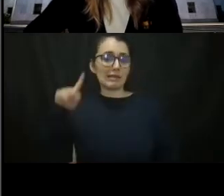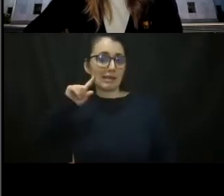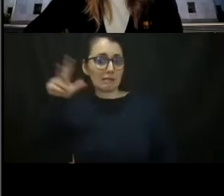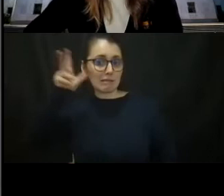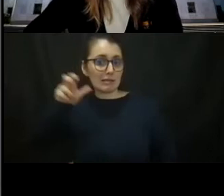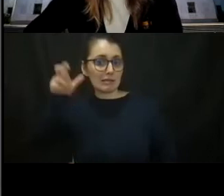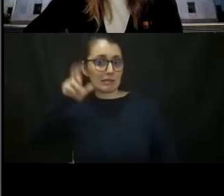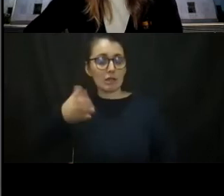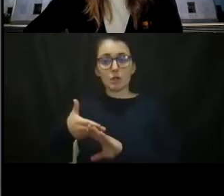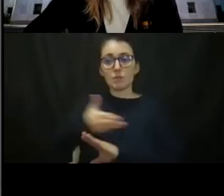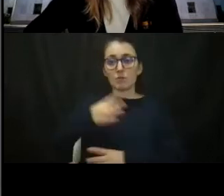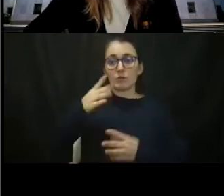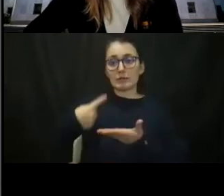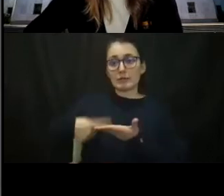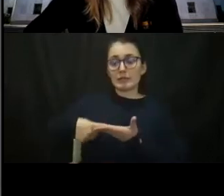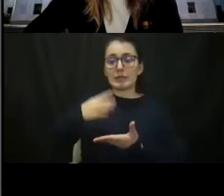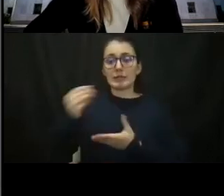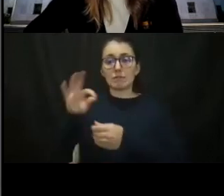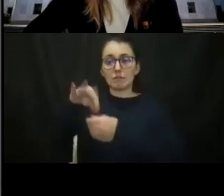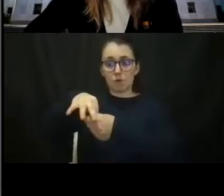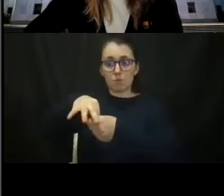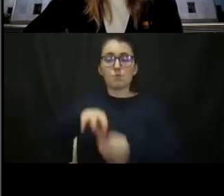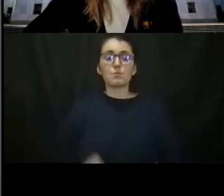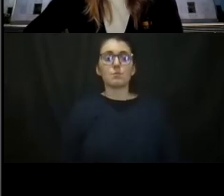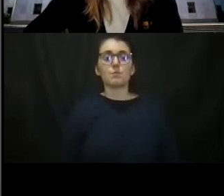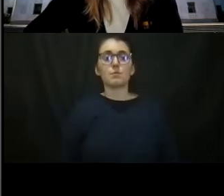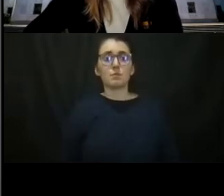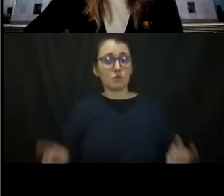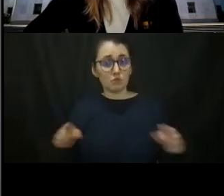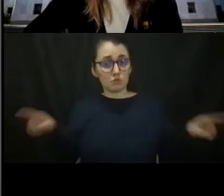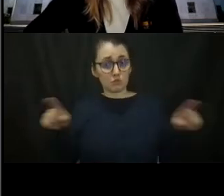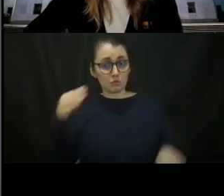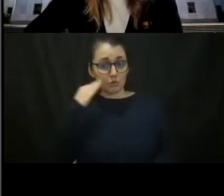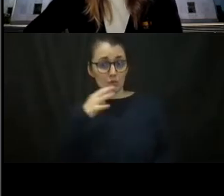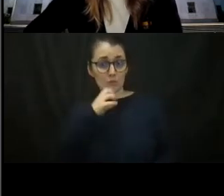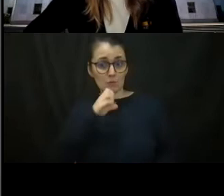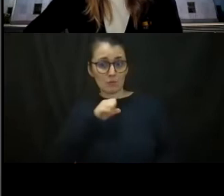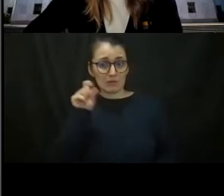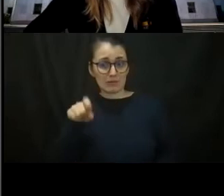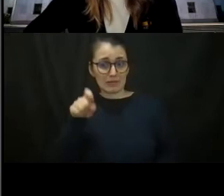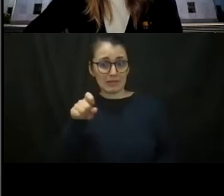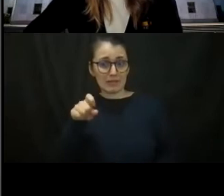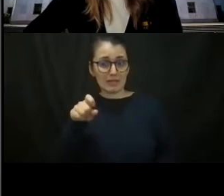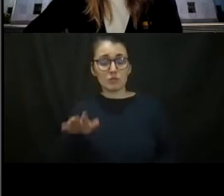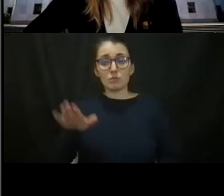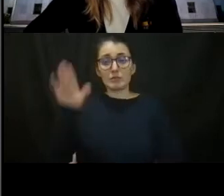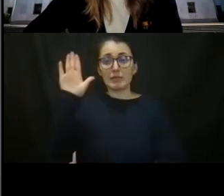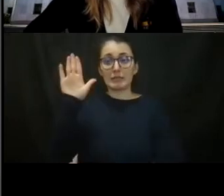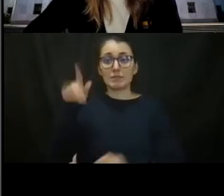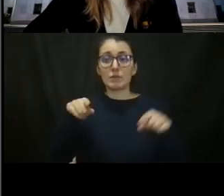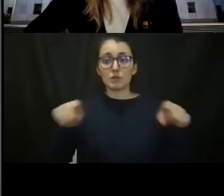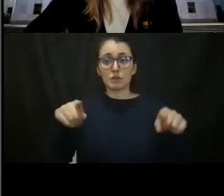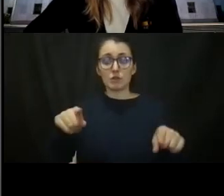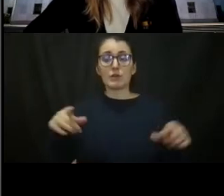listen before they discuss and vote. Do you know how old you must be to testify in a committee?